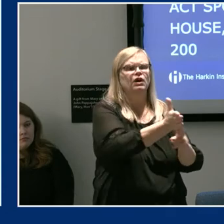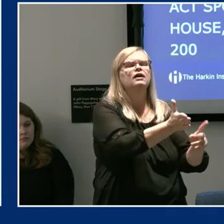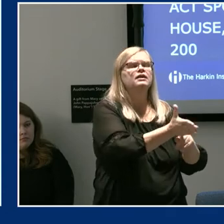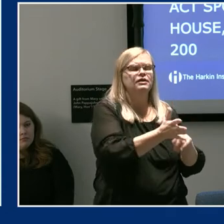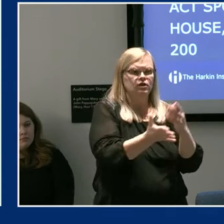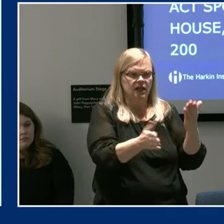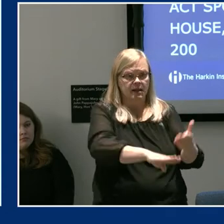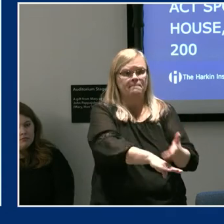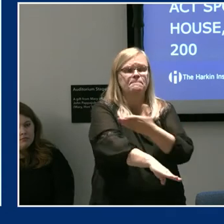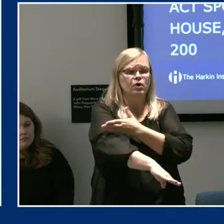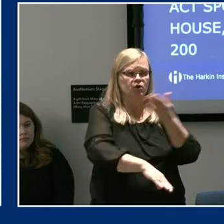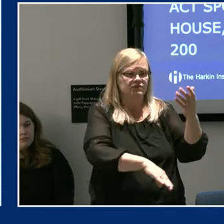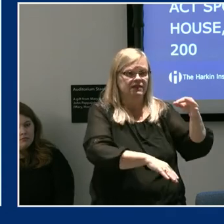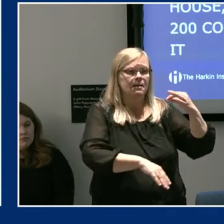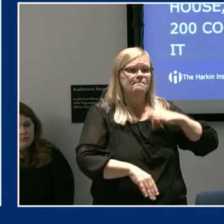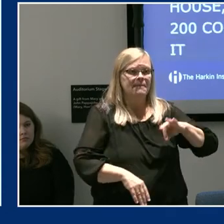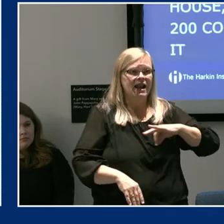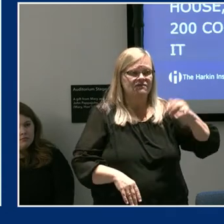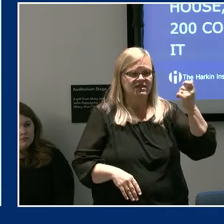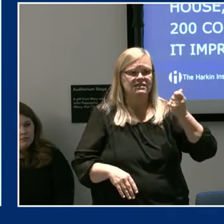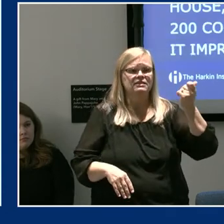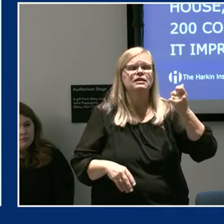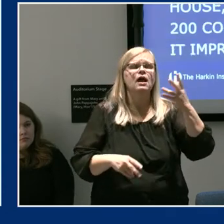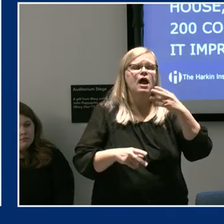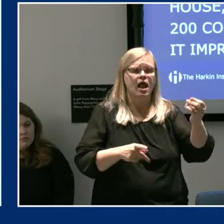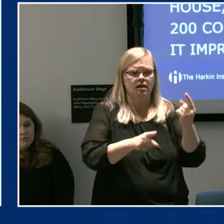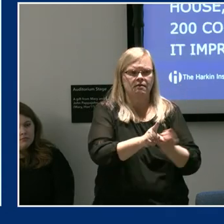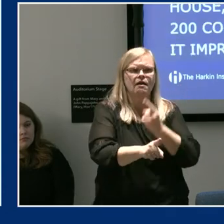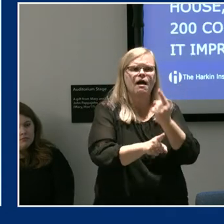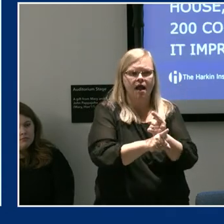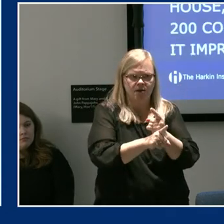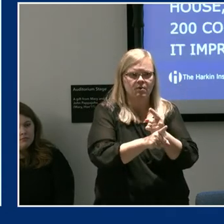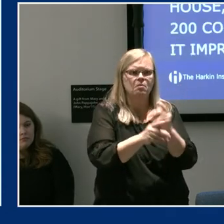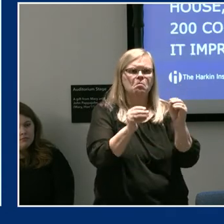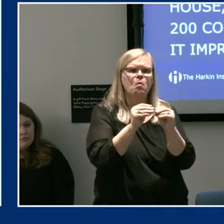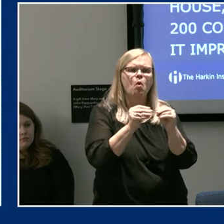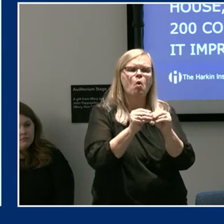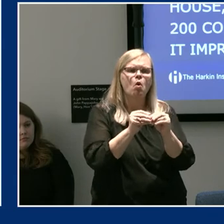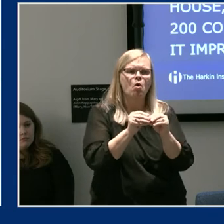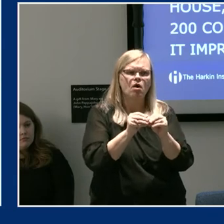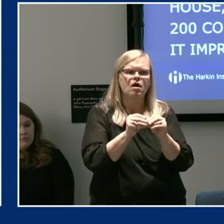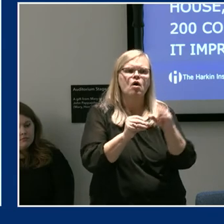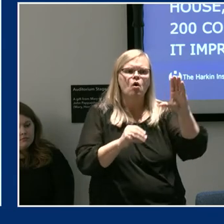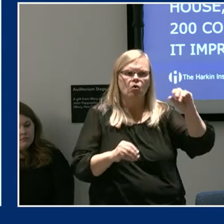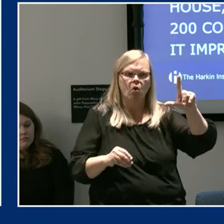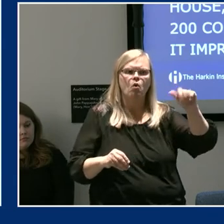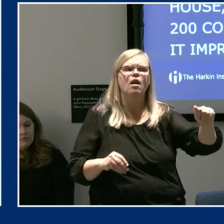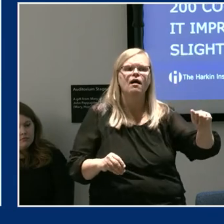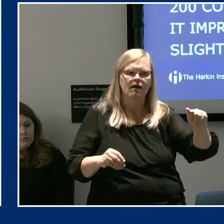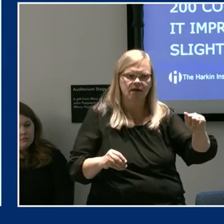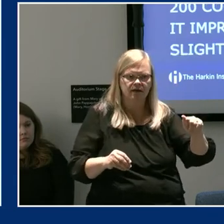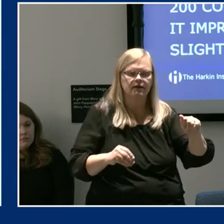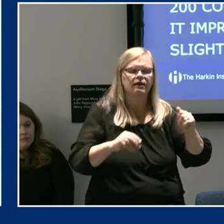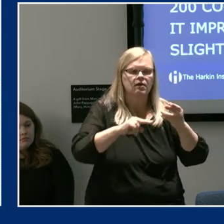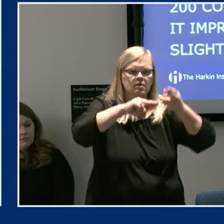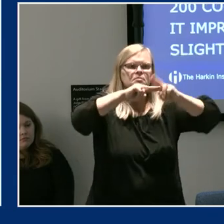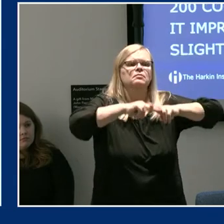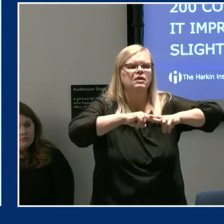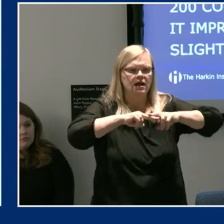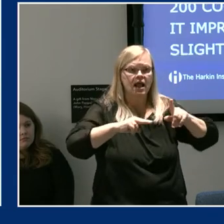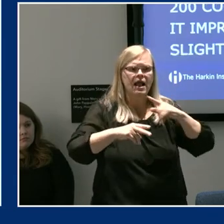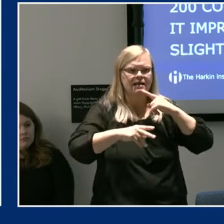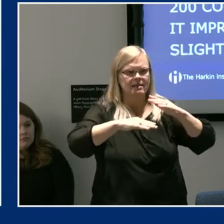benefits, has a more accurate and slightly more generous COLA, improves the minimum